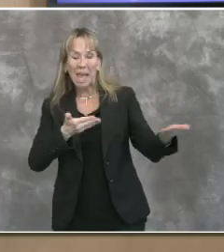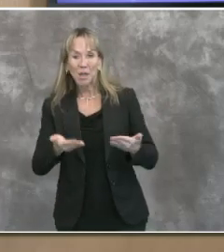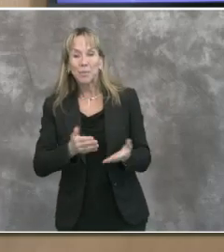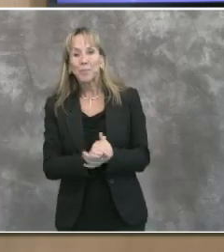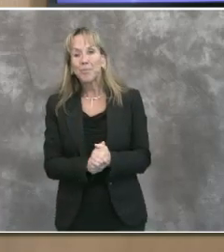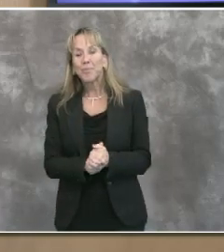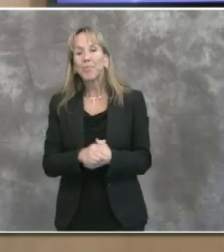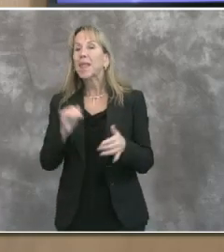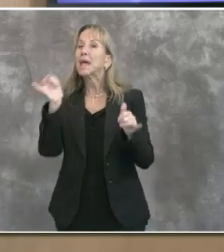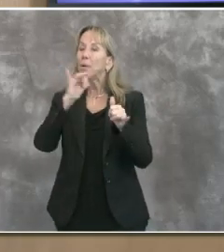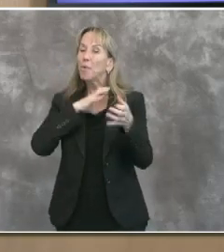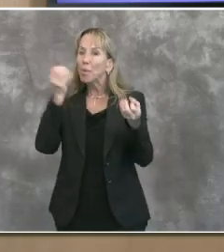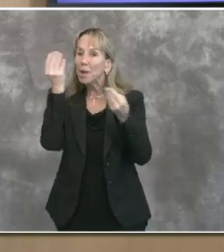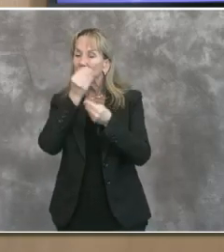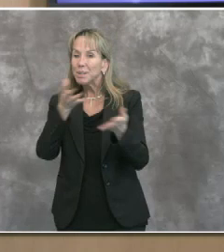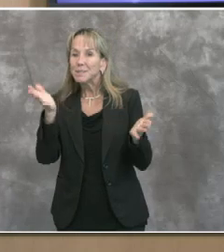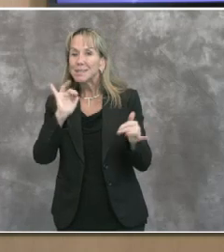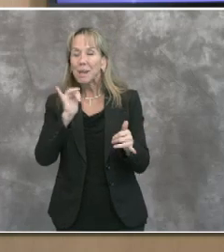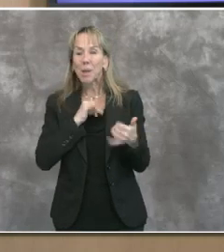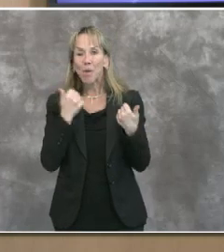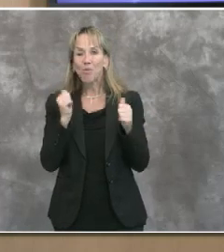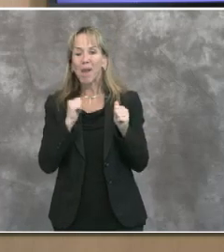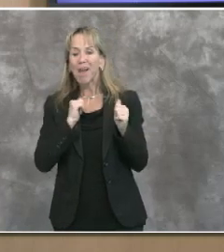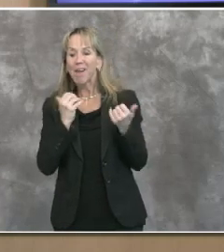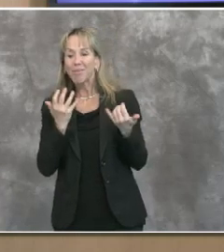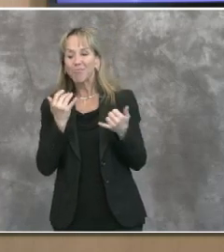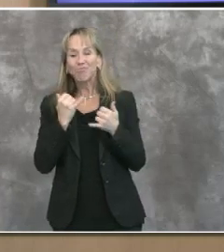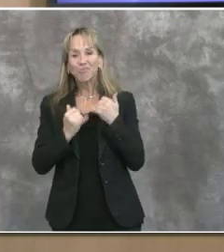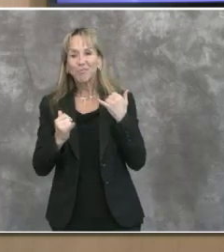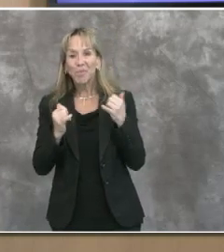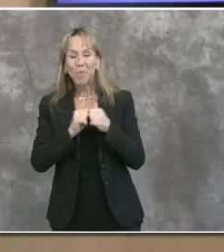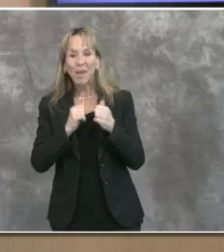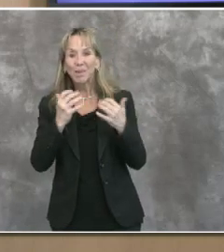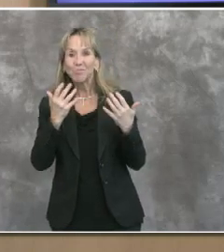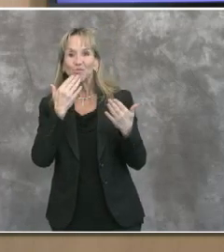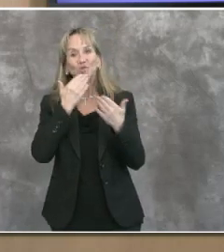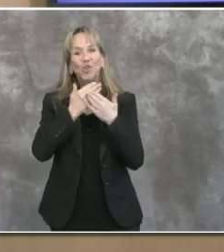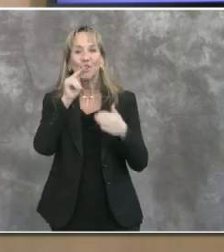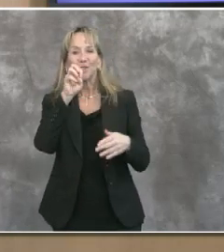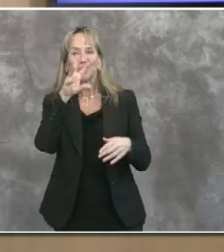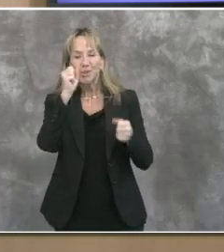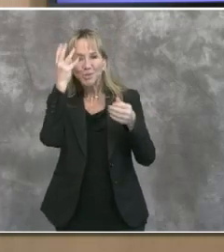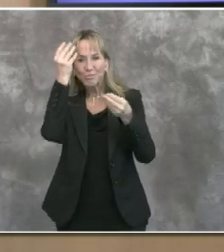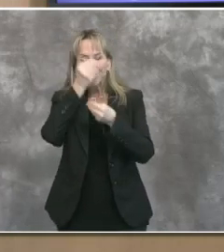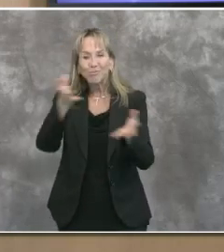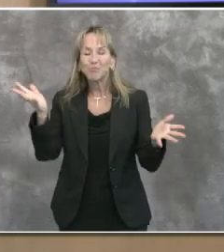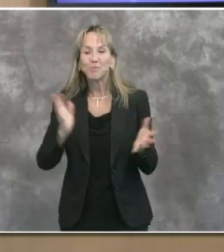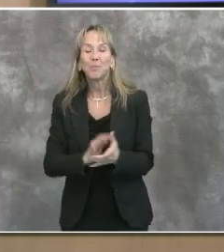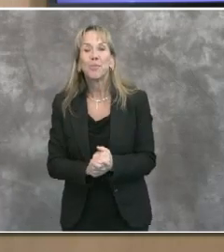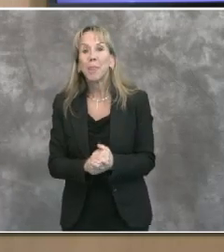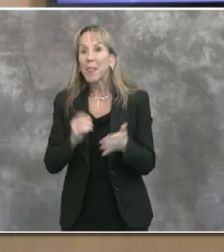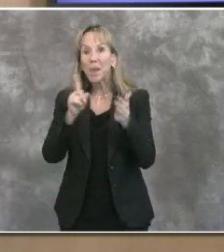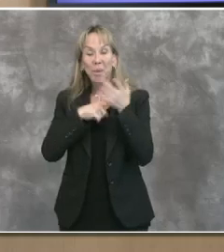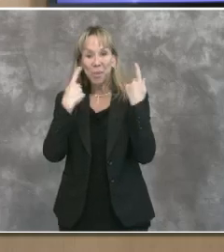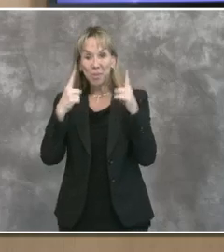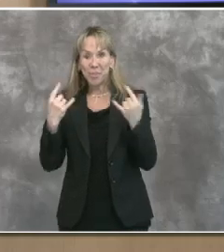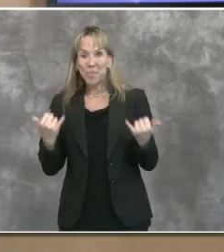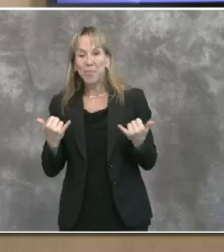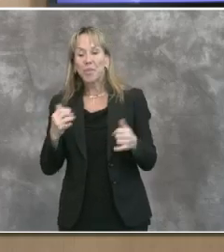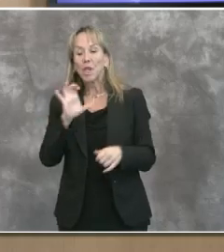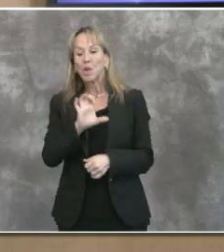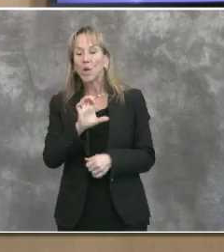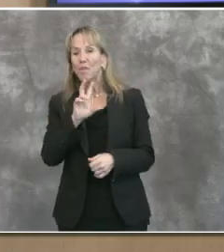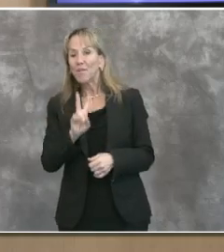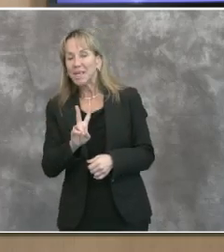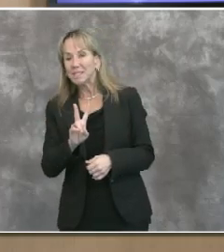want to end on a positive note, as we try to do every day, and talk about some of the good news we're hearing throughout the region. In Chula